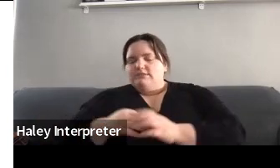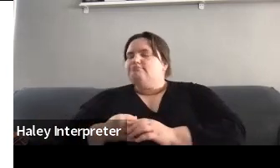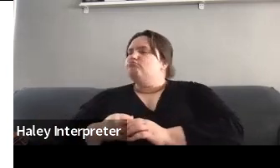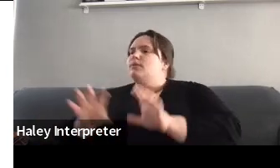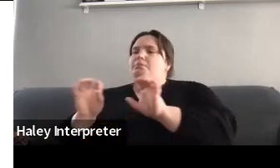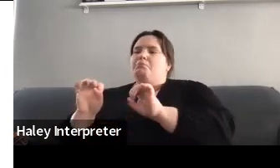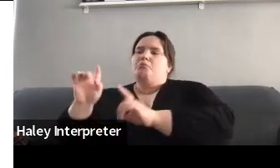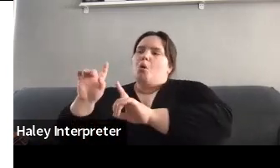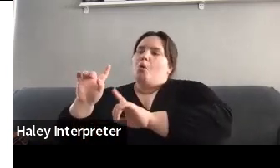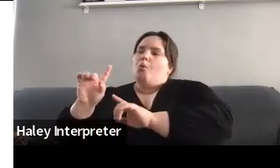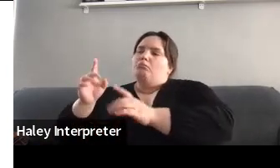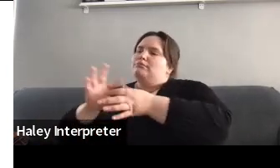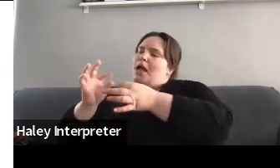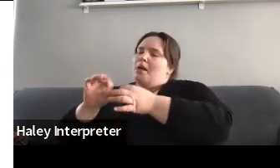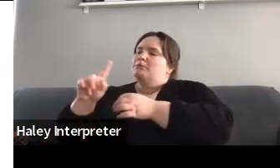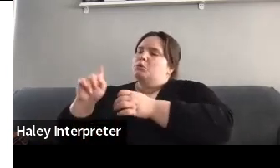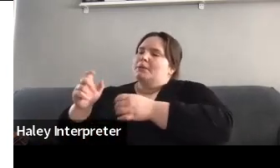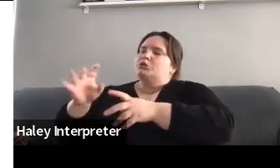chat.